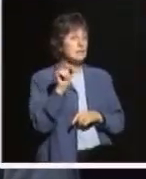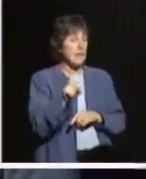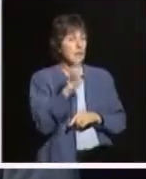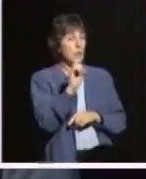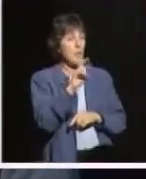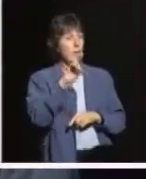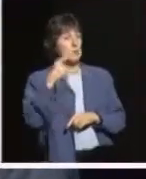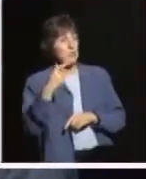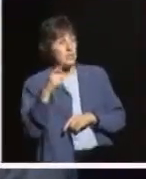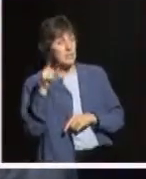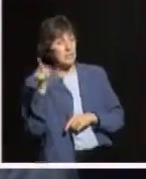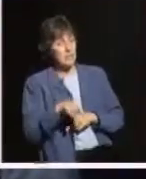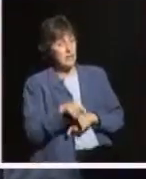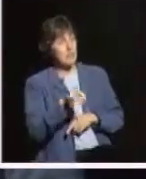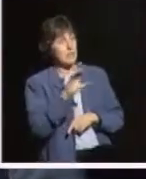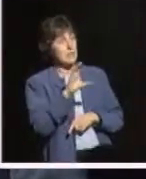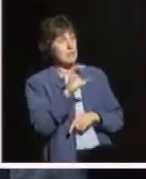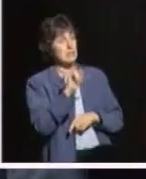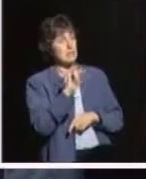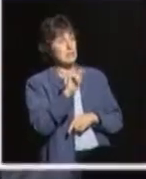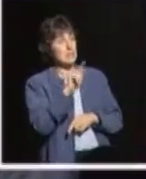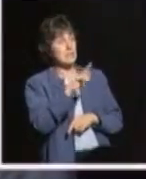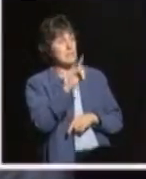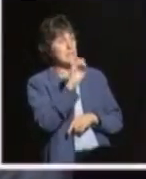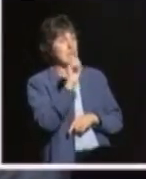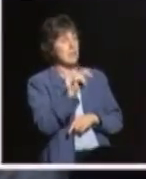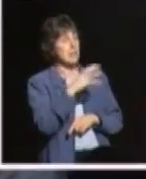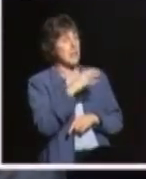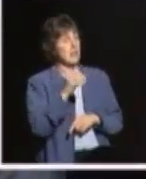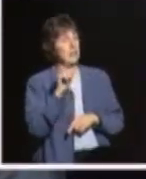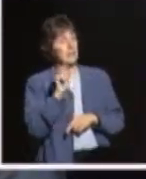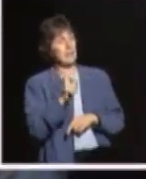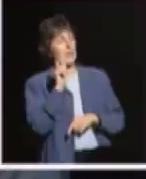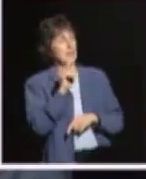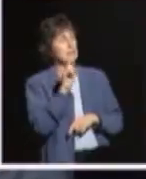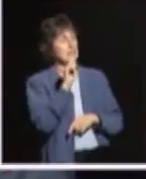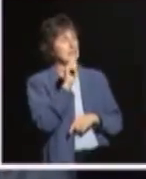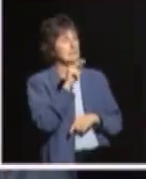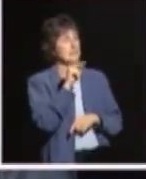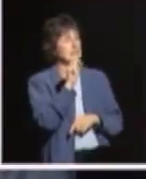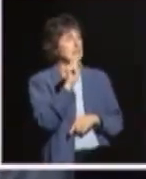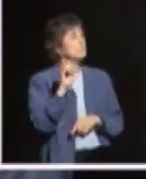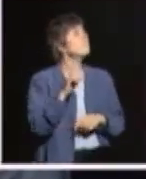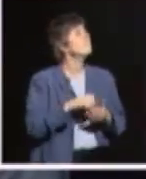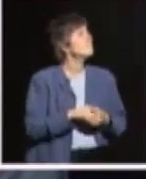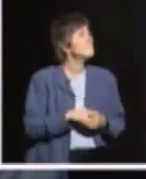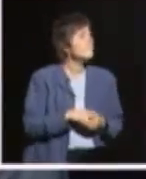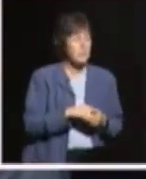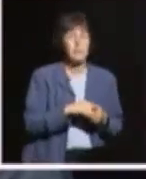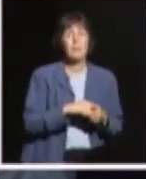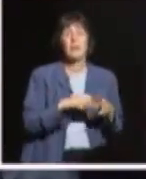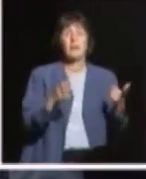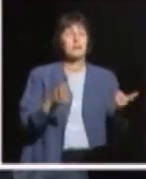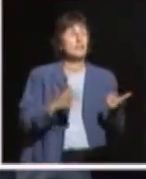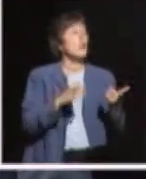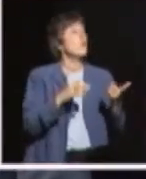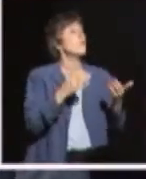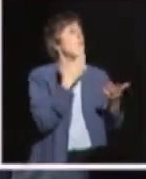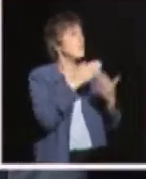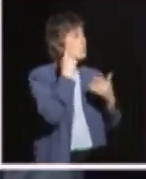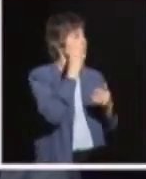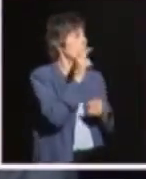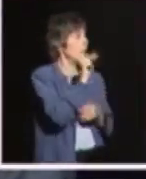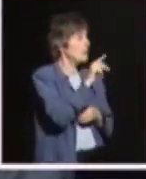wxxi.org/citizen, and check on Civic Sense. Thank you to our partners in this project, the National Institute for the Deaf at Rochester Institute